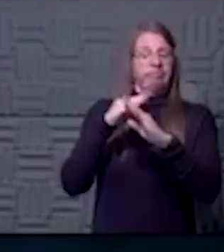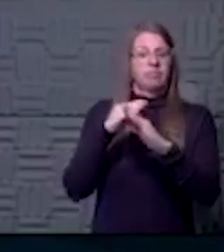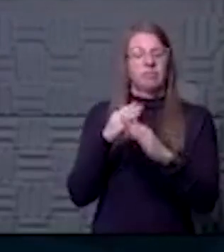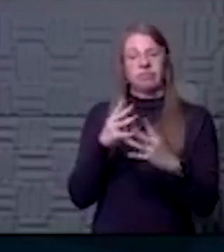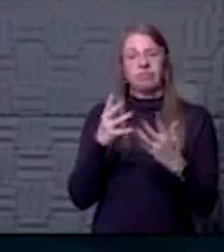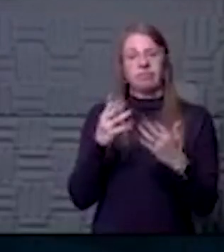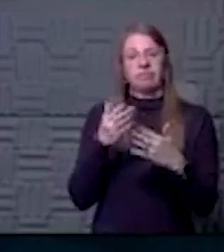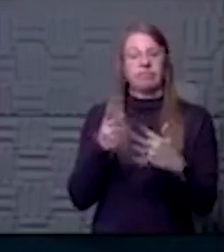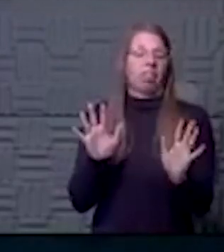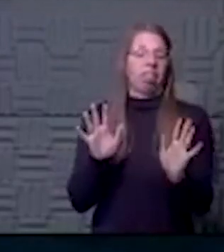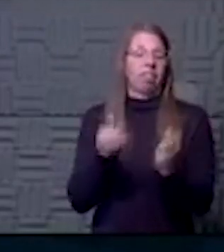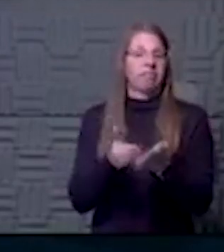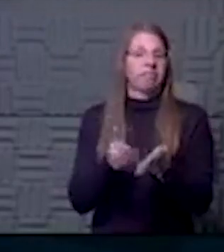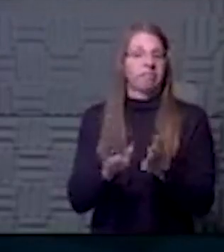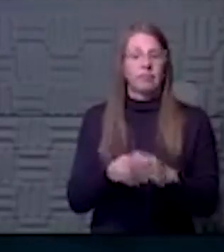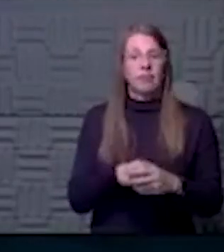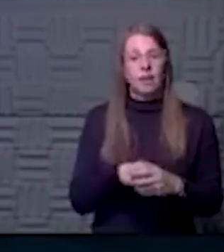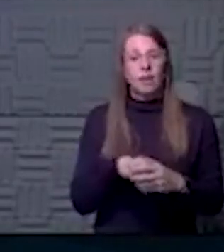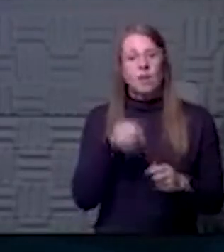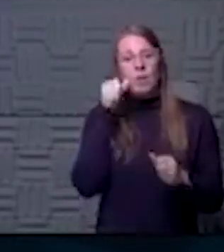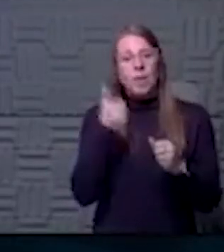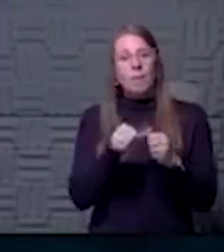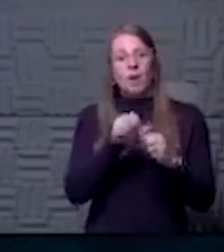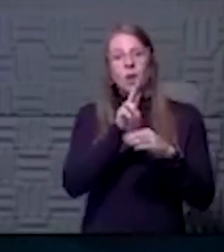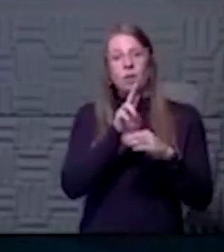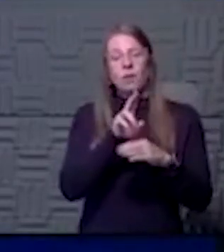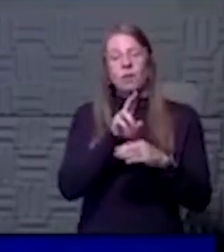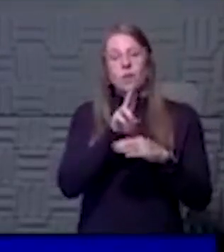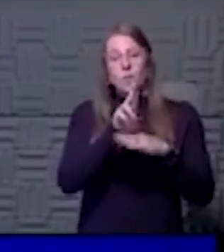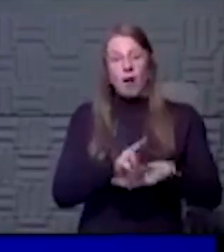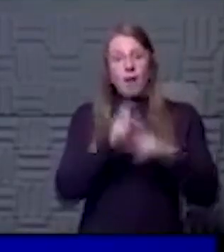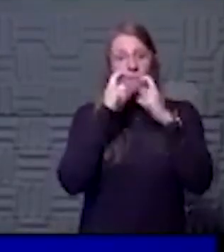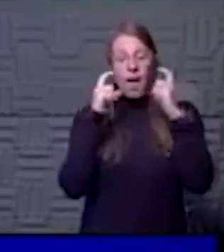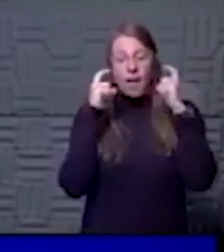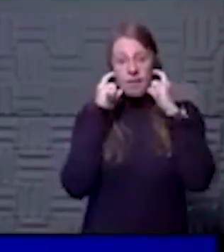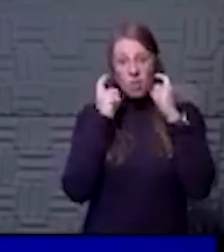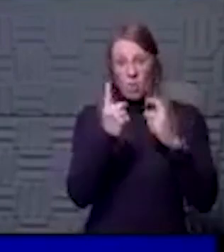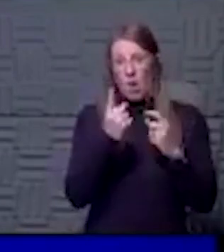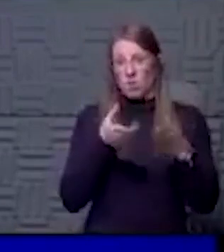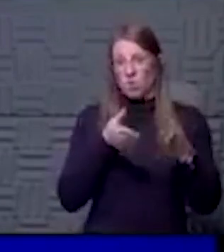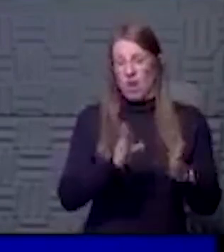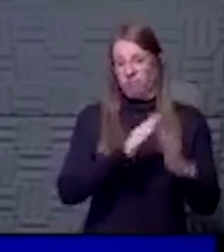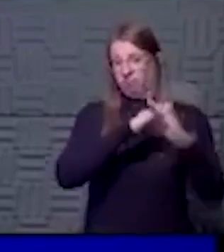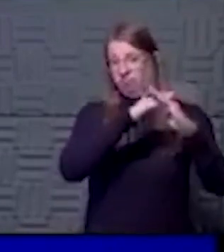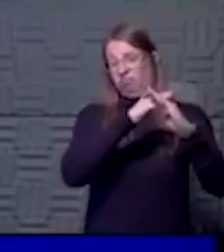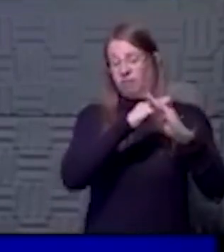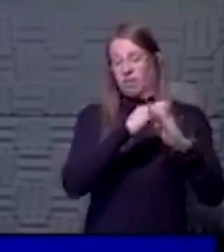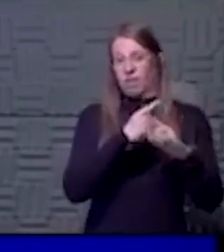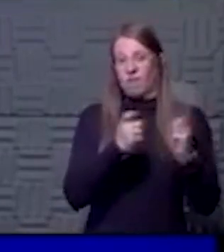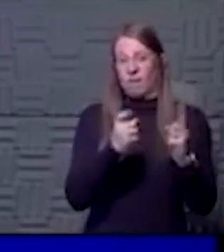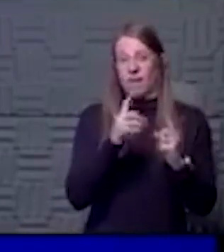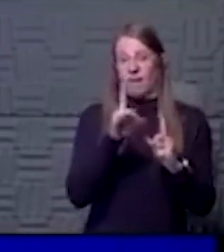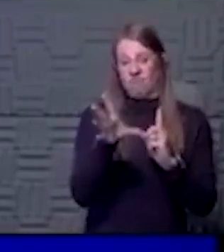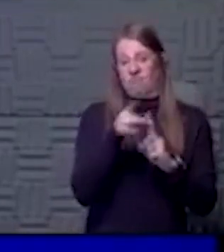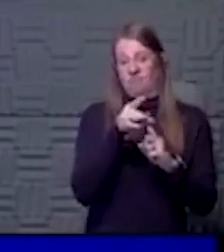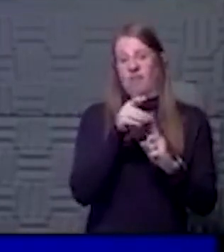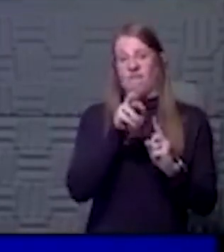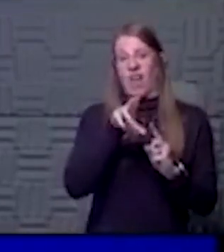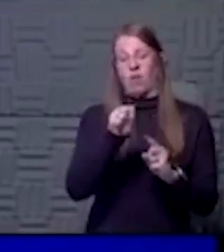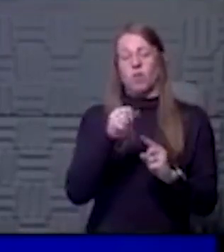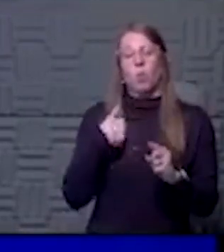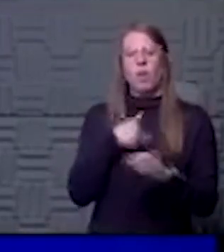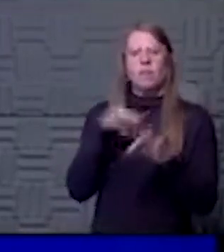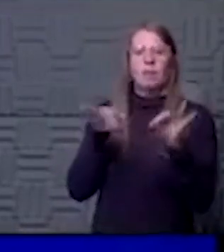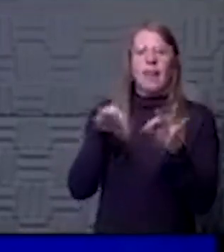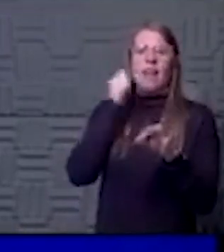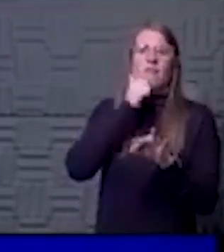remember that that's only one defense against the virus. There are a lot of great things you can do out there, and we talk about them on this program every day. It's the pillars of